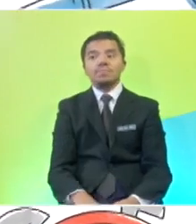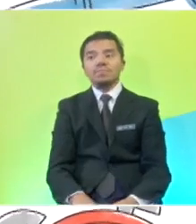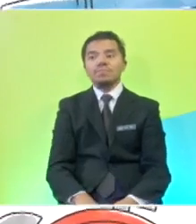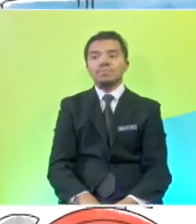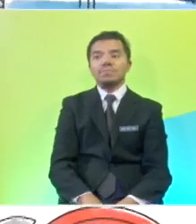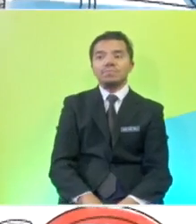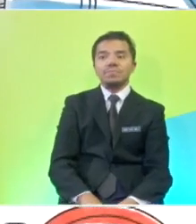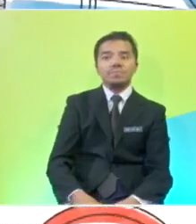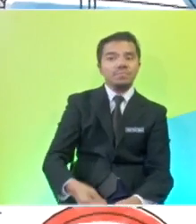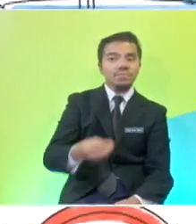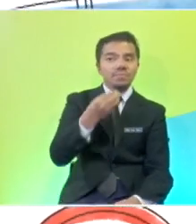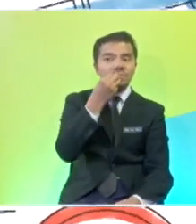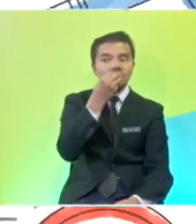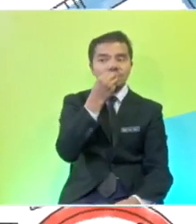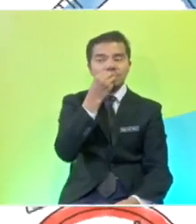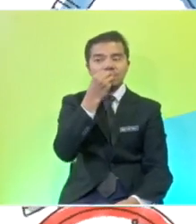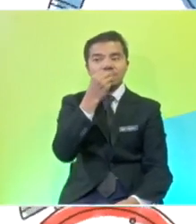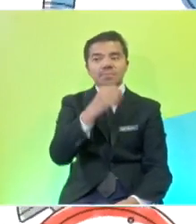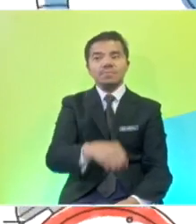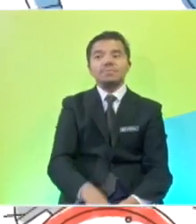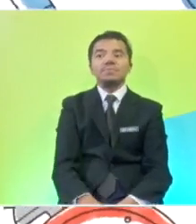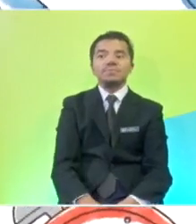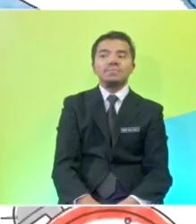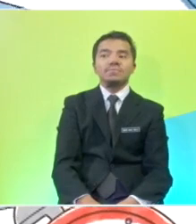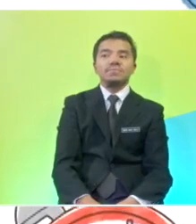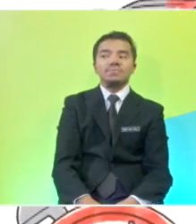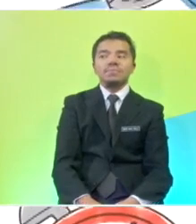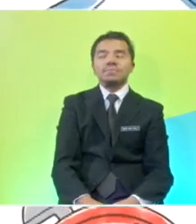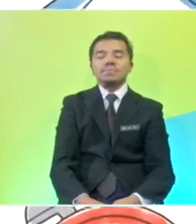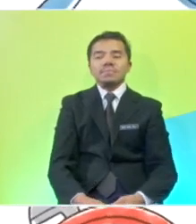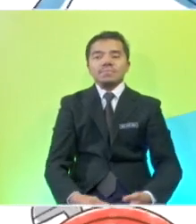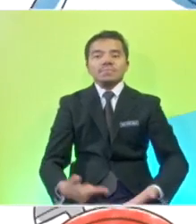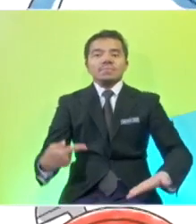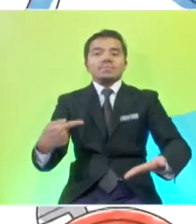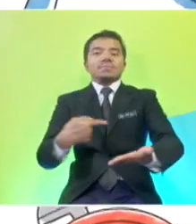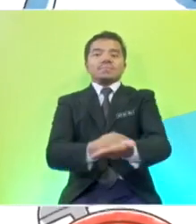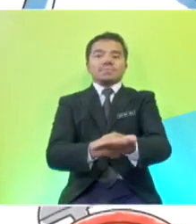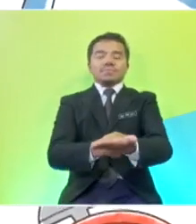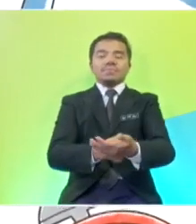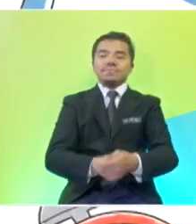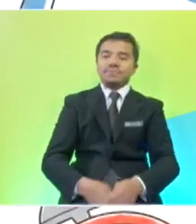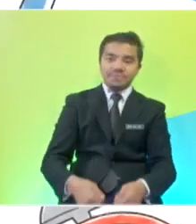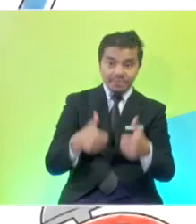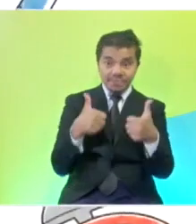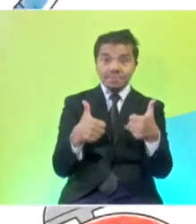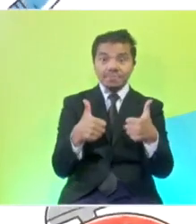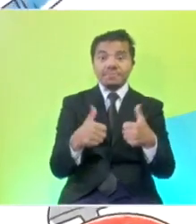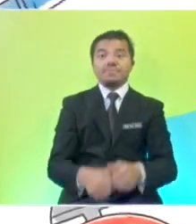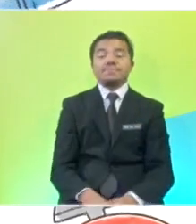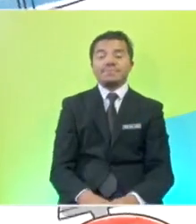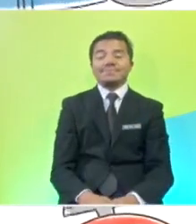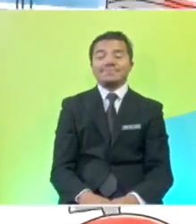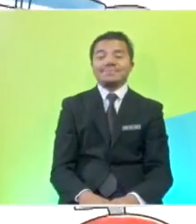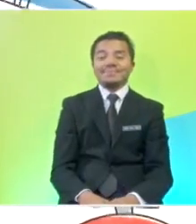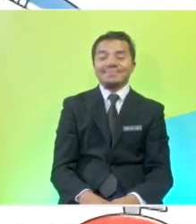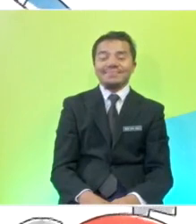Okay. Involuntary action, digestion. Is that correct, teacher? Exactly. Well done. Good job, Mithika. Good job.